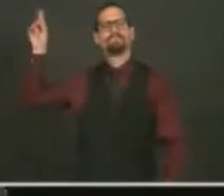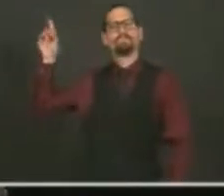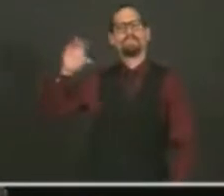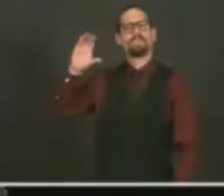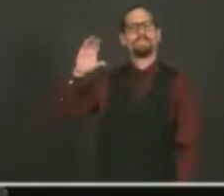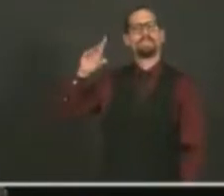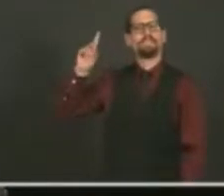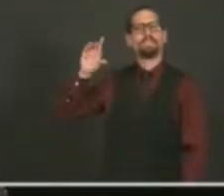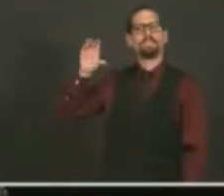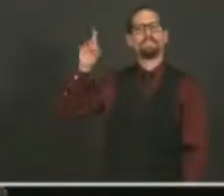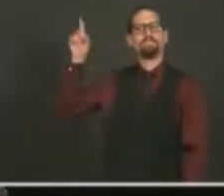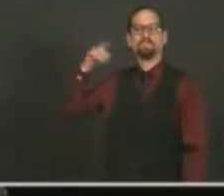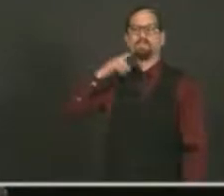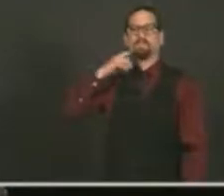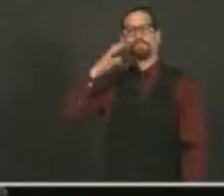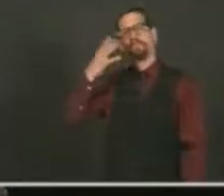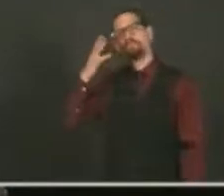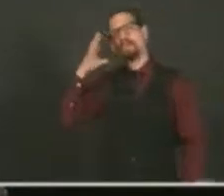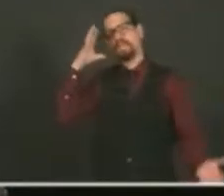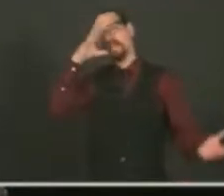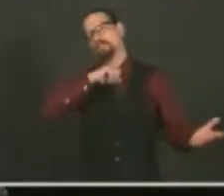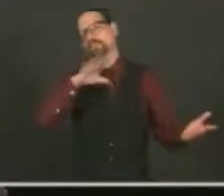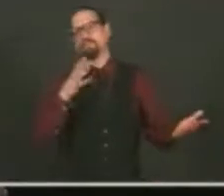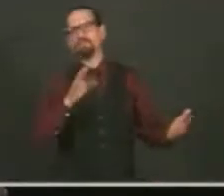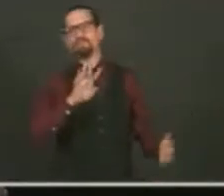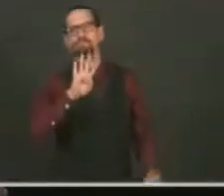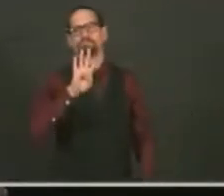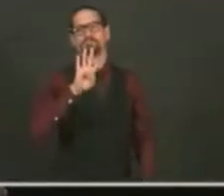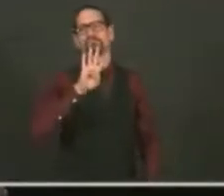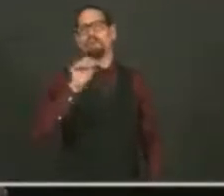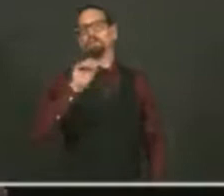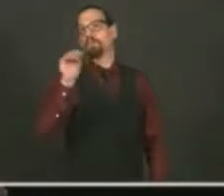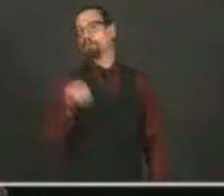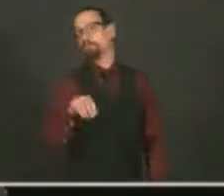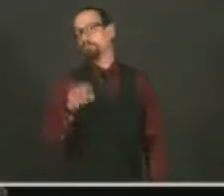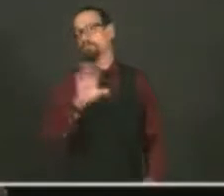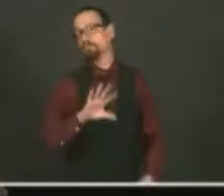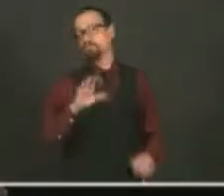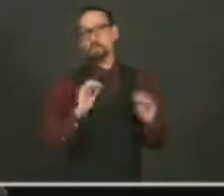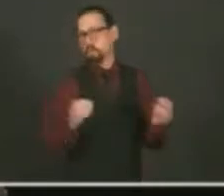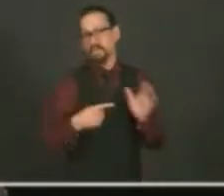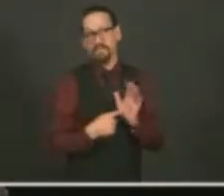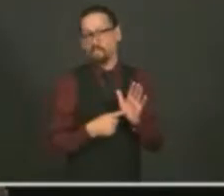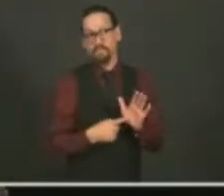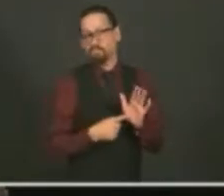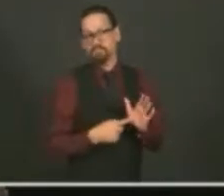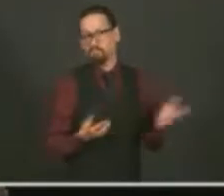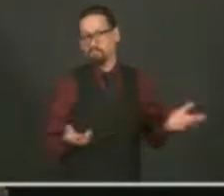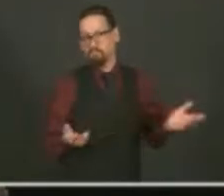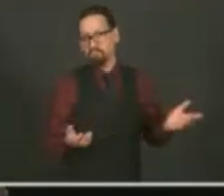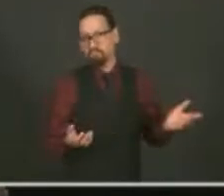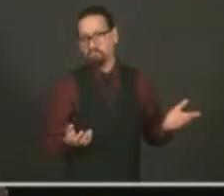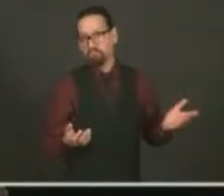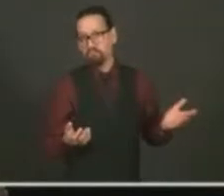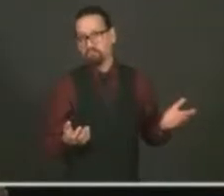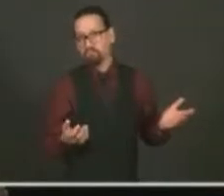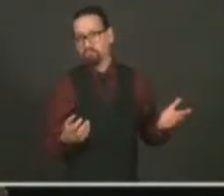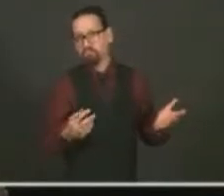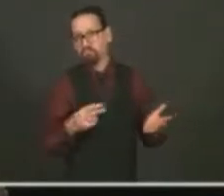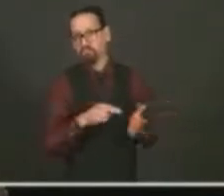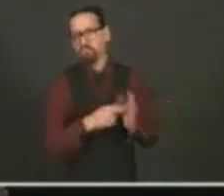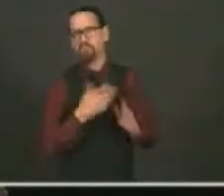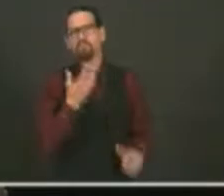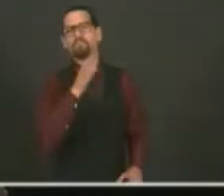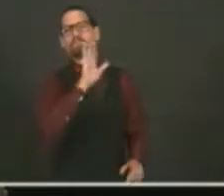40% of total infections are asymptomatic, that would drive your estimate. So what are you seeing?